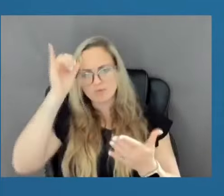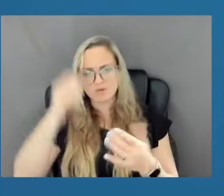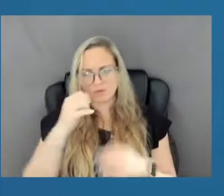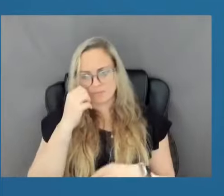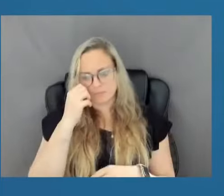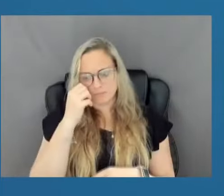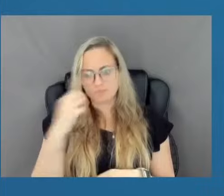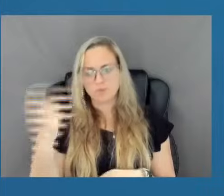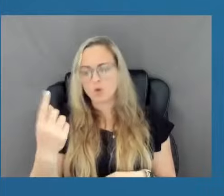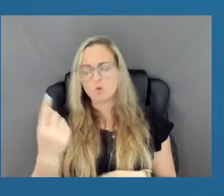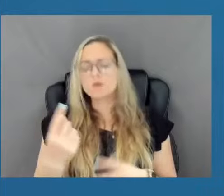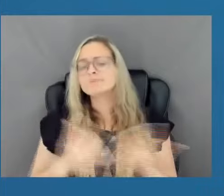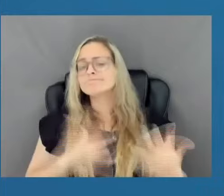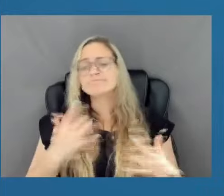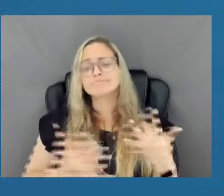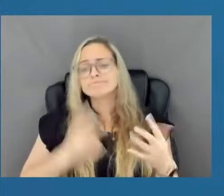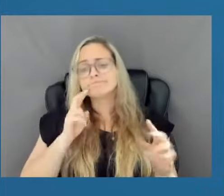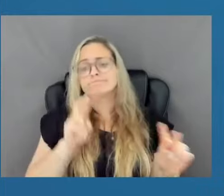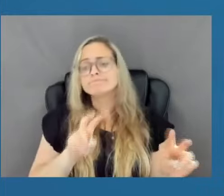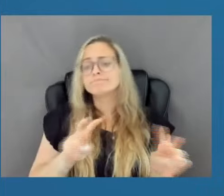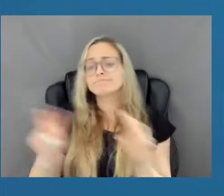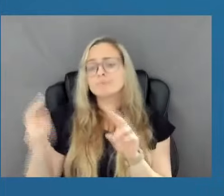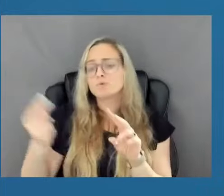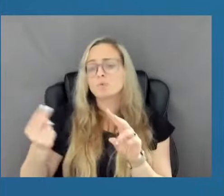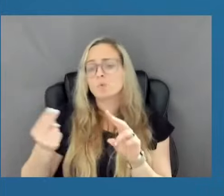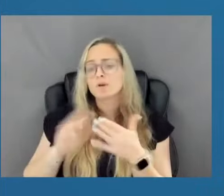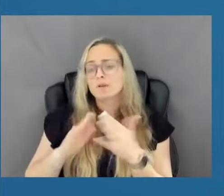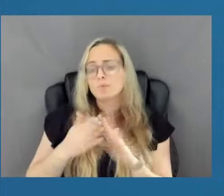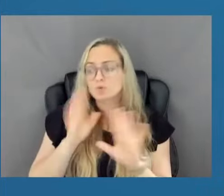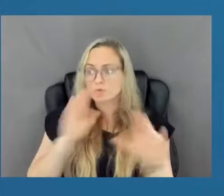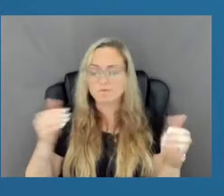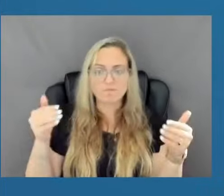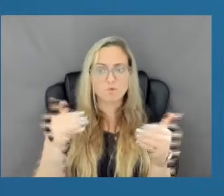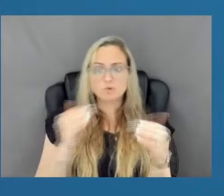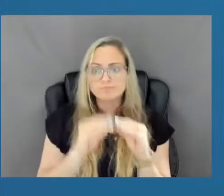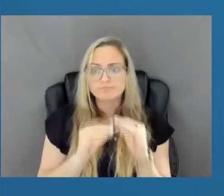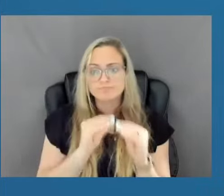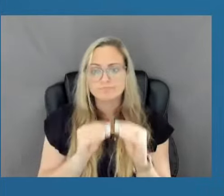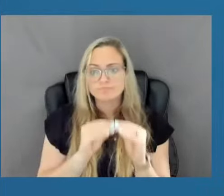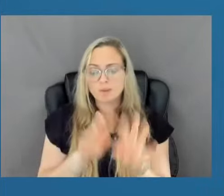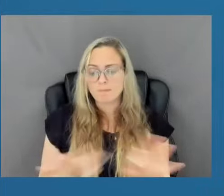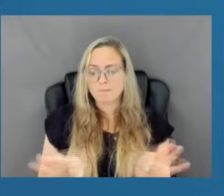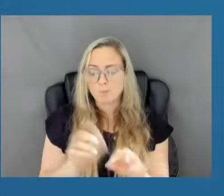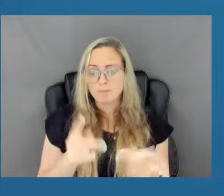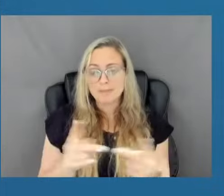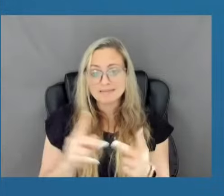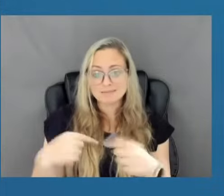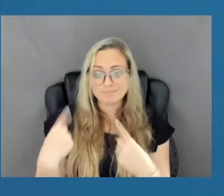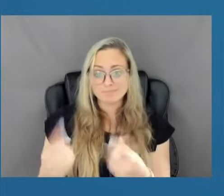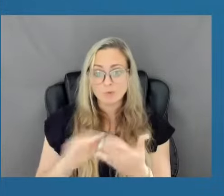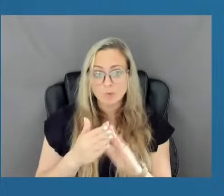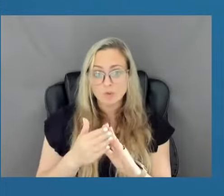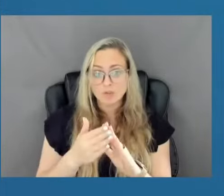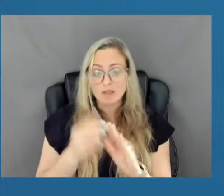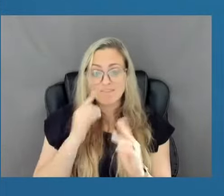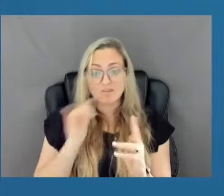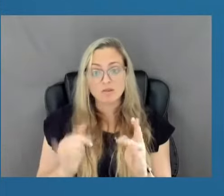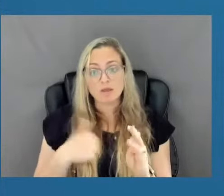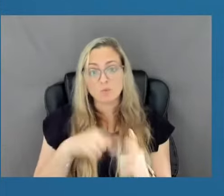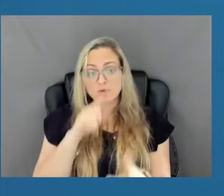always marveled at our historic neighborhoods, which is why we've been so focused on restoring landmarks in this community. And for that, we've committed